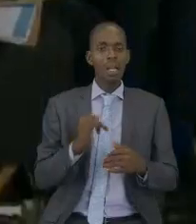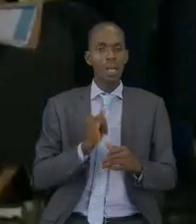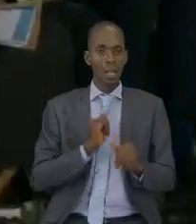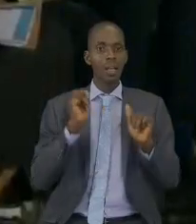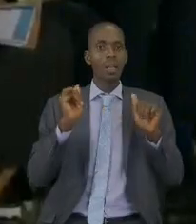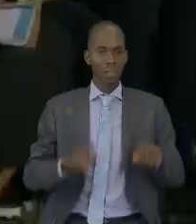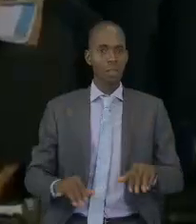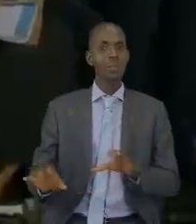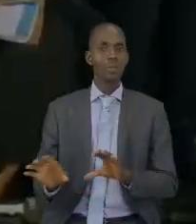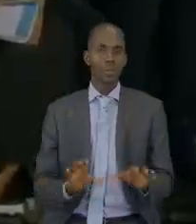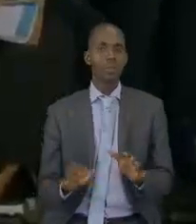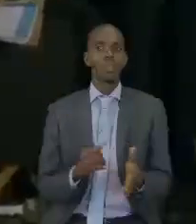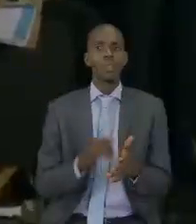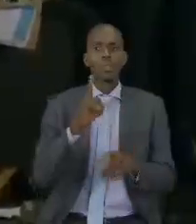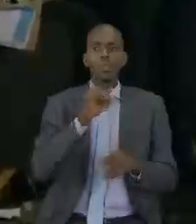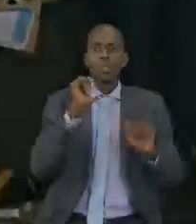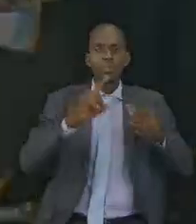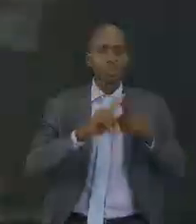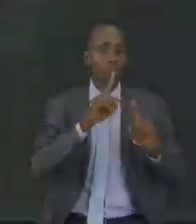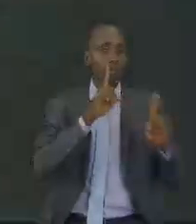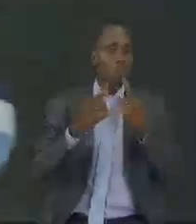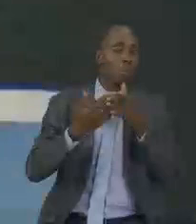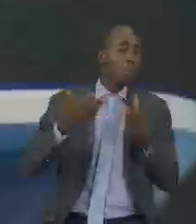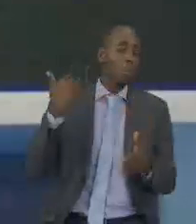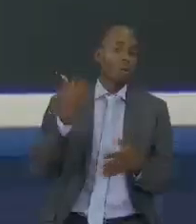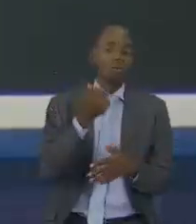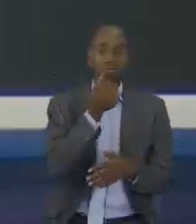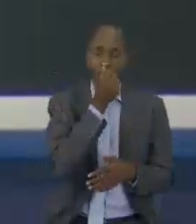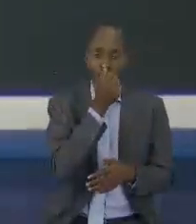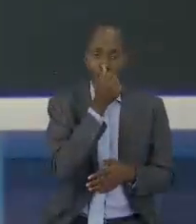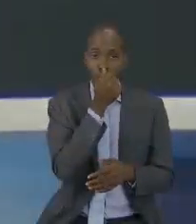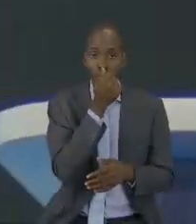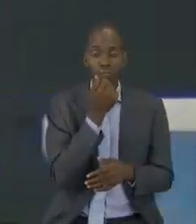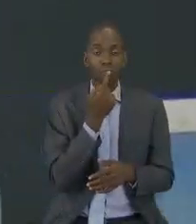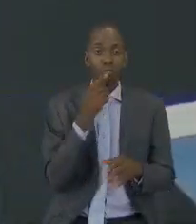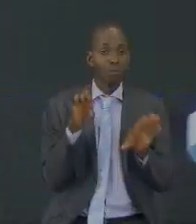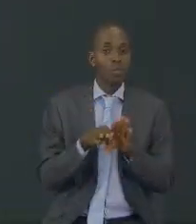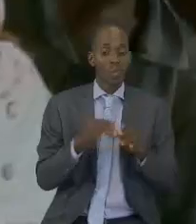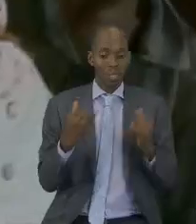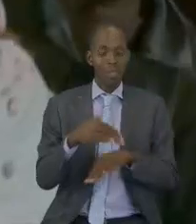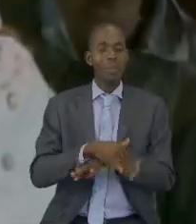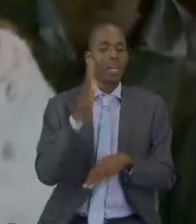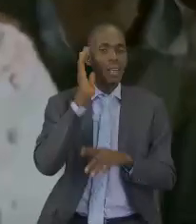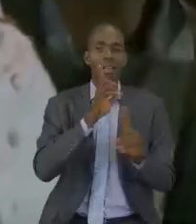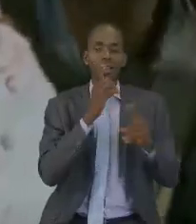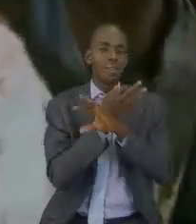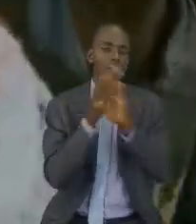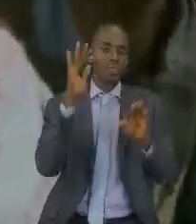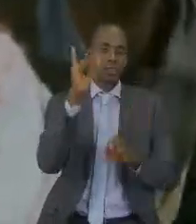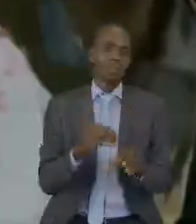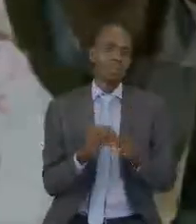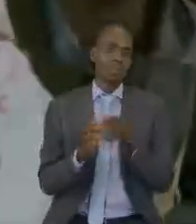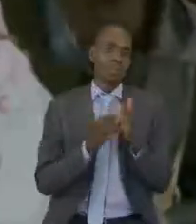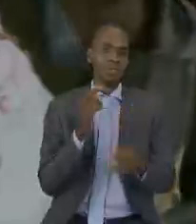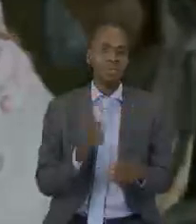it. You couldn't talk before, dumb. Tonight, you'll talk freely. You